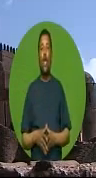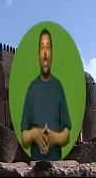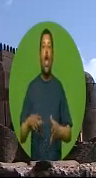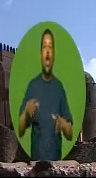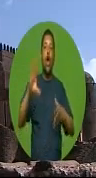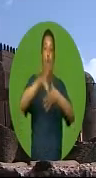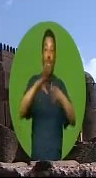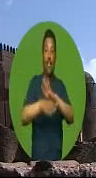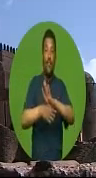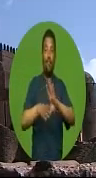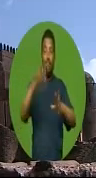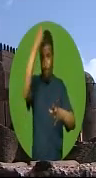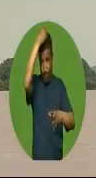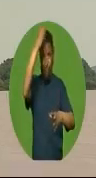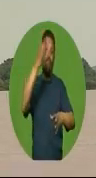Gondar castles,